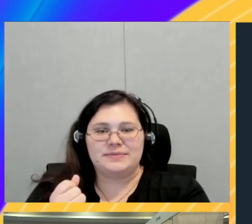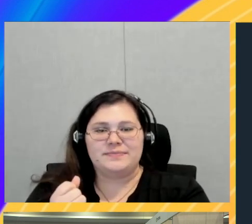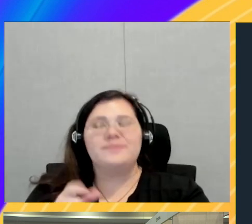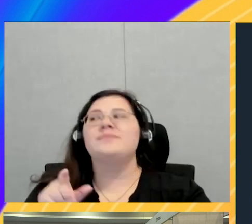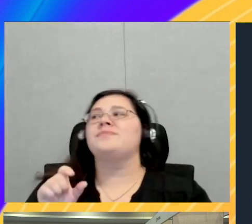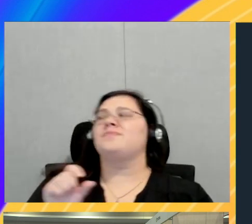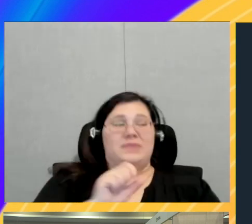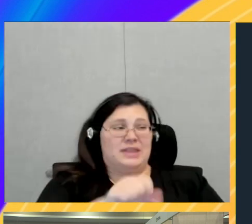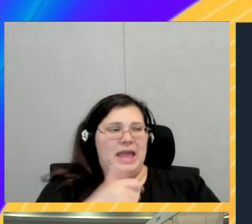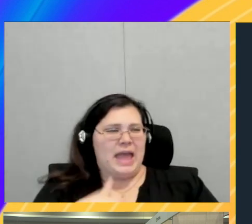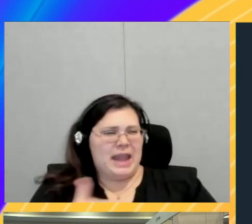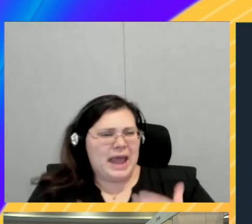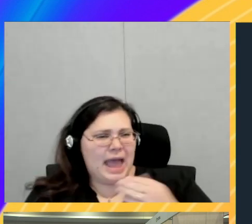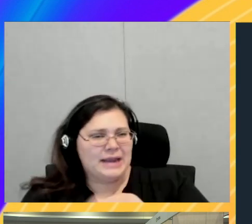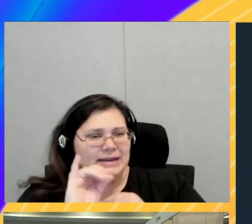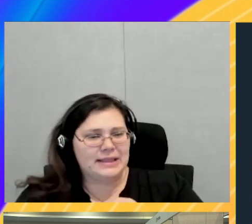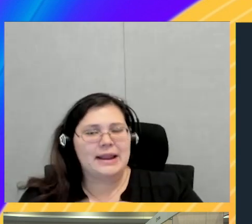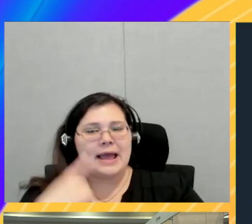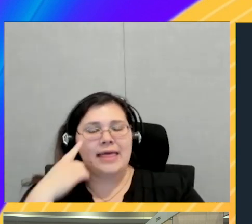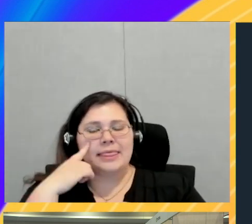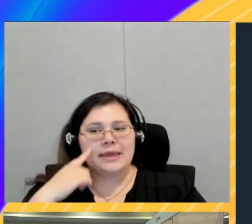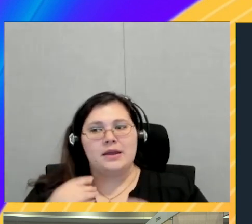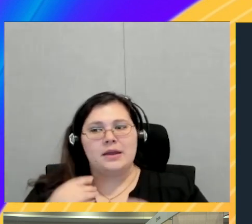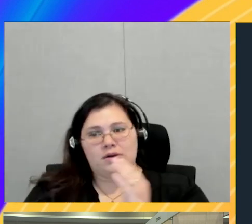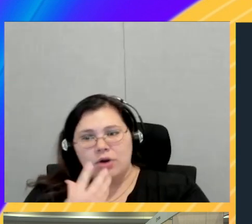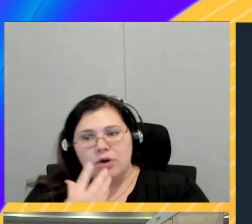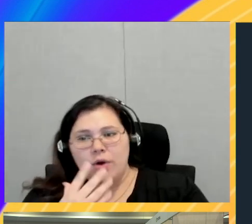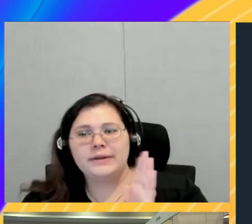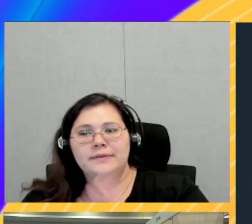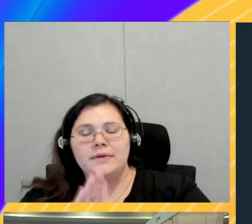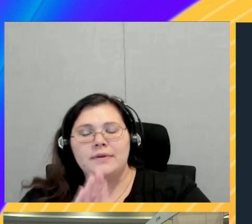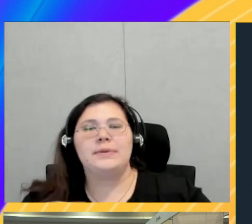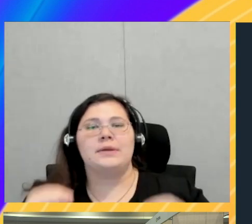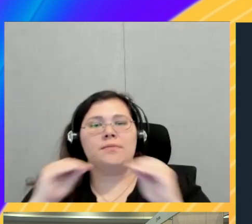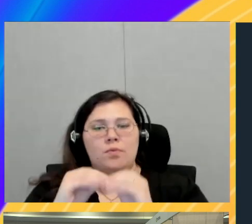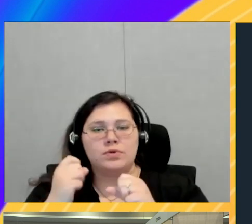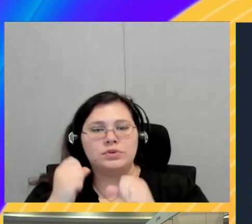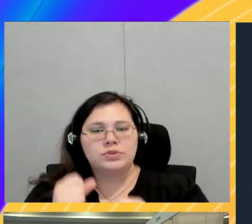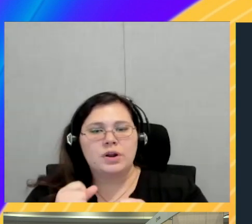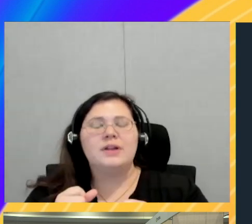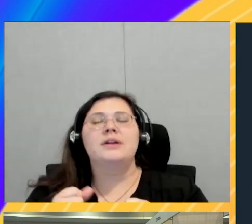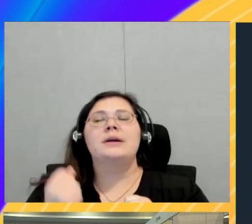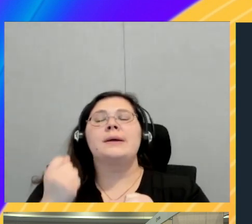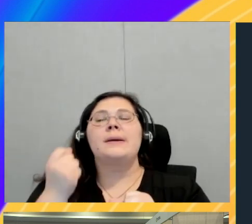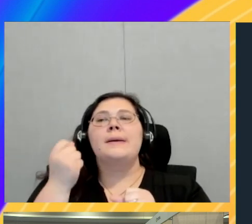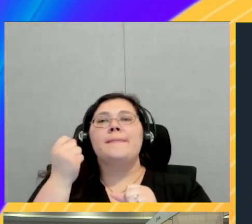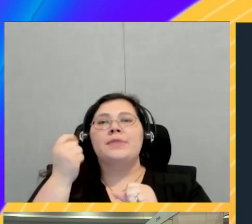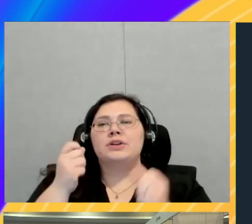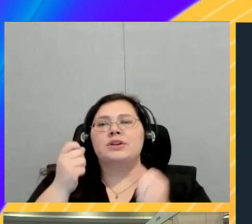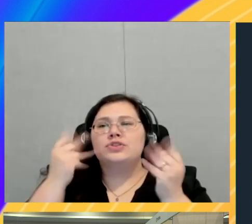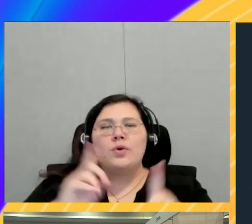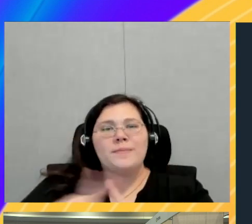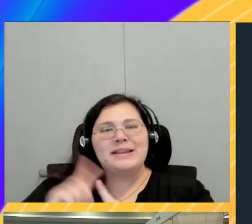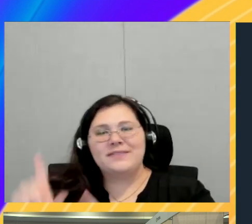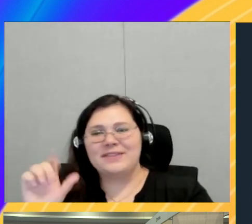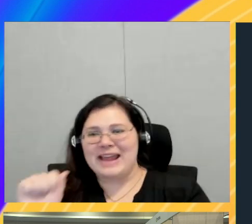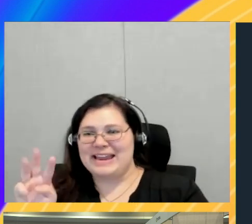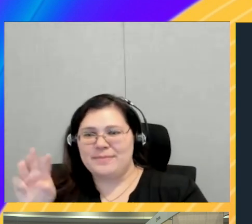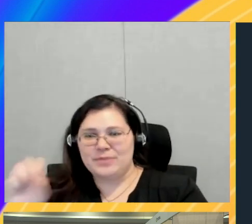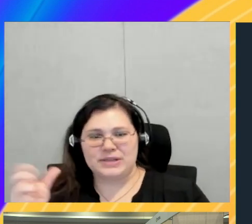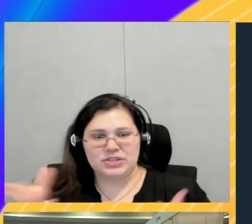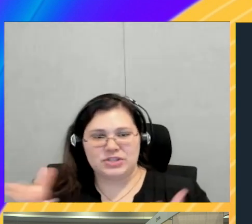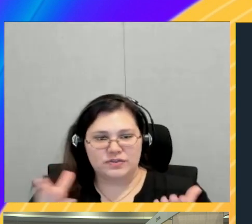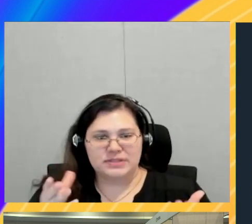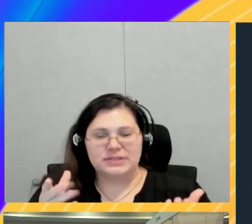AWS services that because customers starting to engage and push the edges of it, they have grown and they have caused the